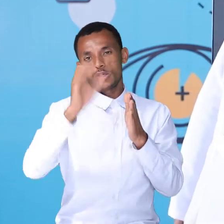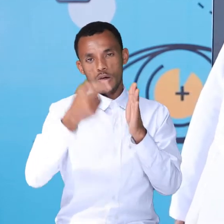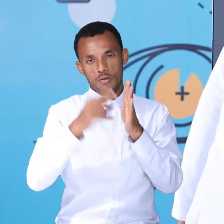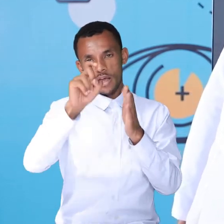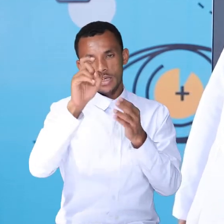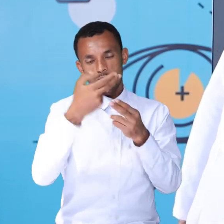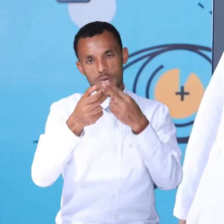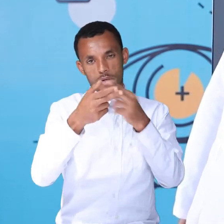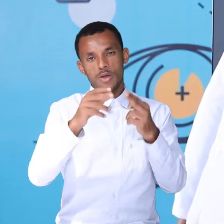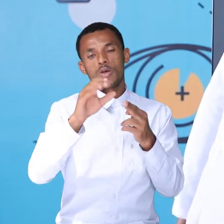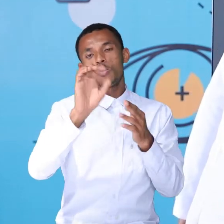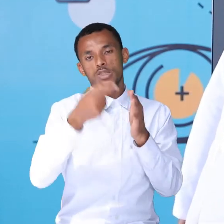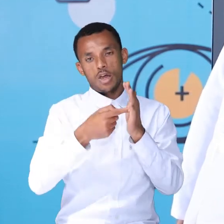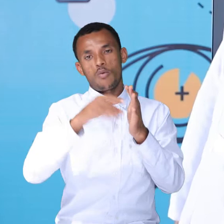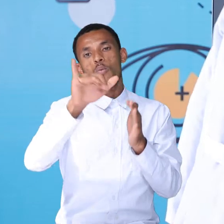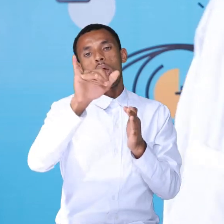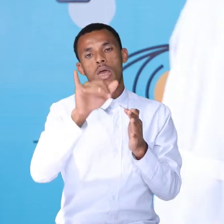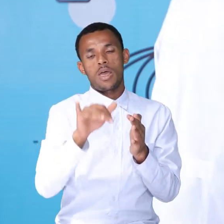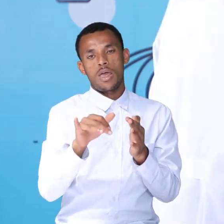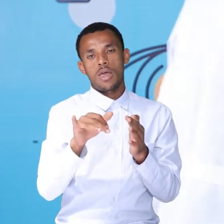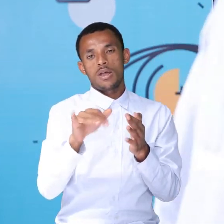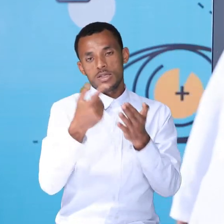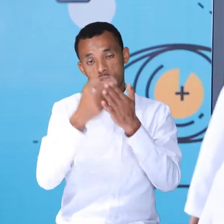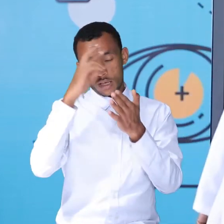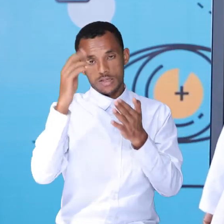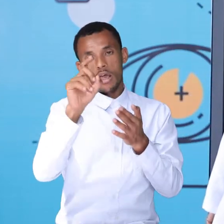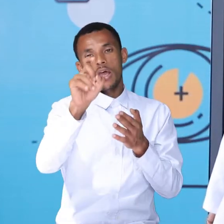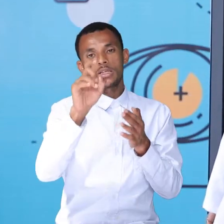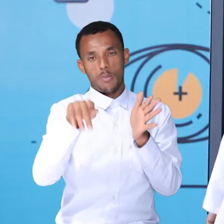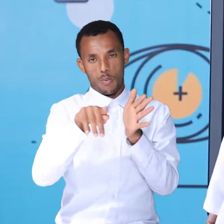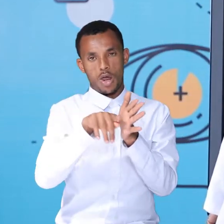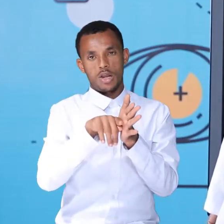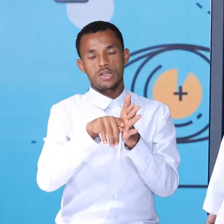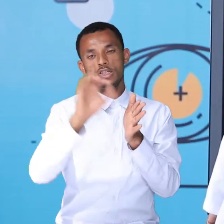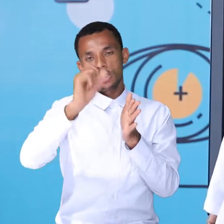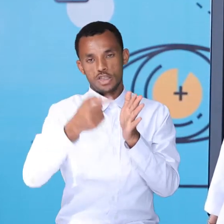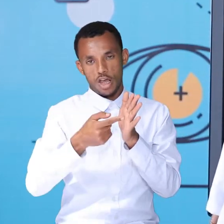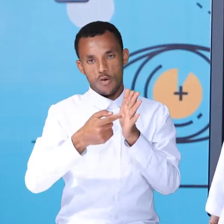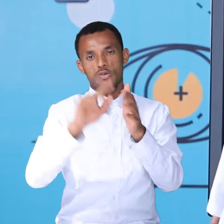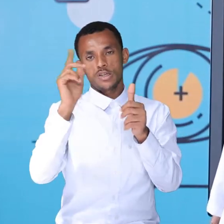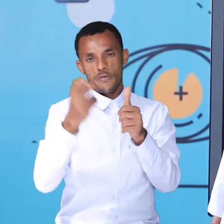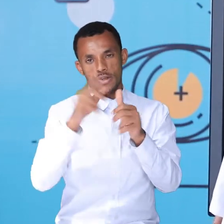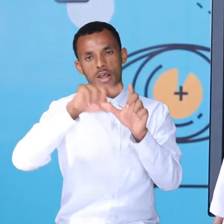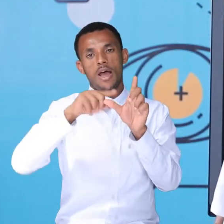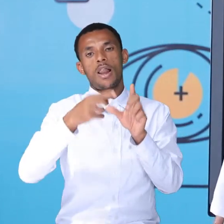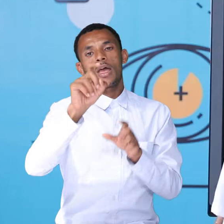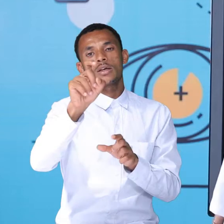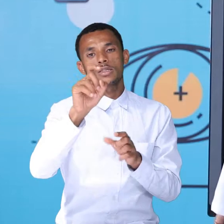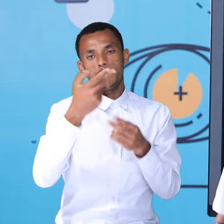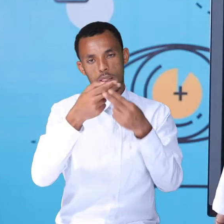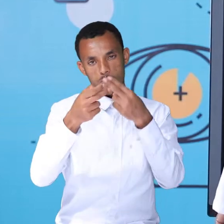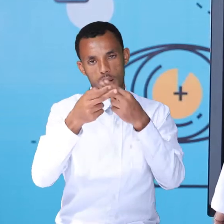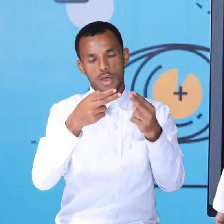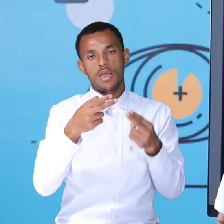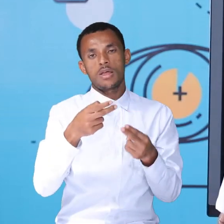by cosine of y means, in this case also x, minus sine of the first angle x